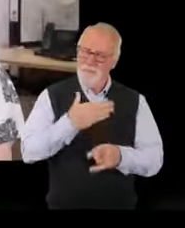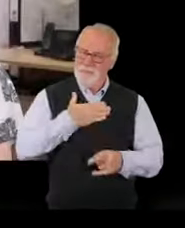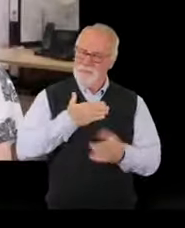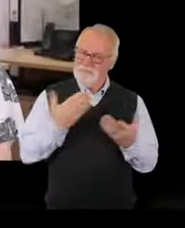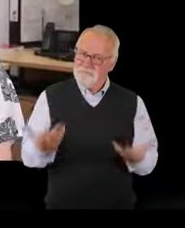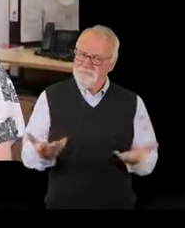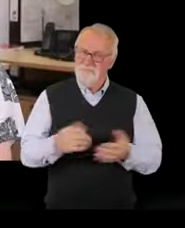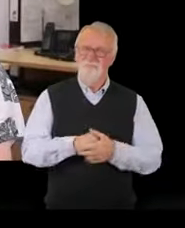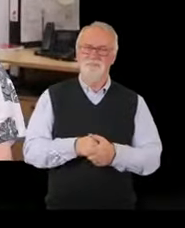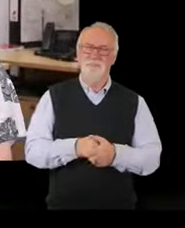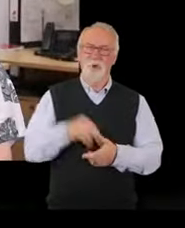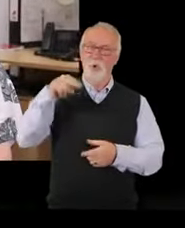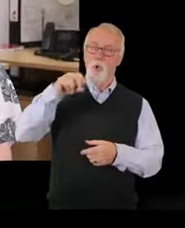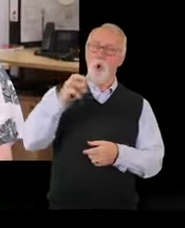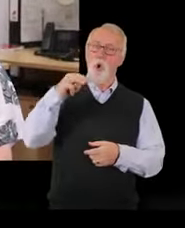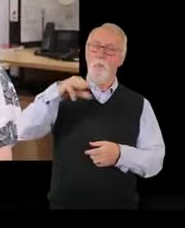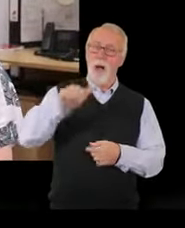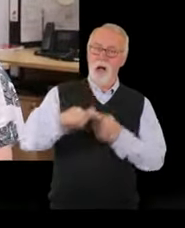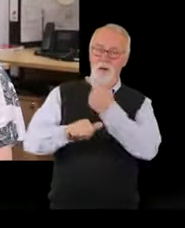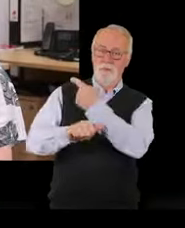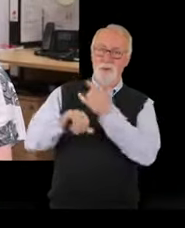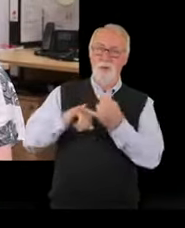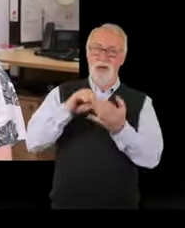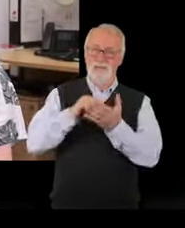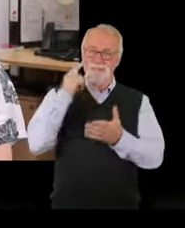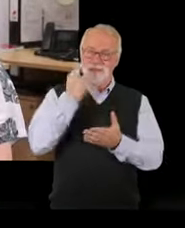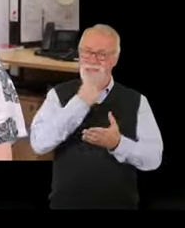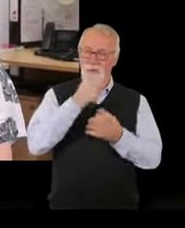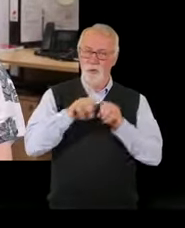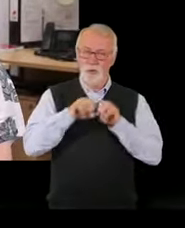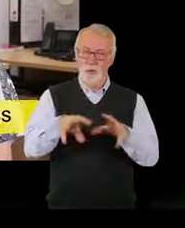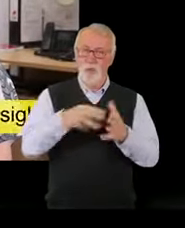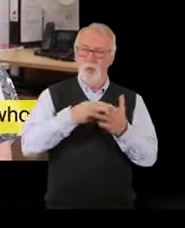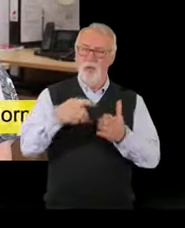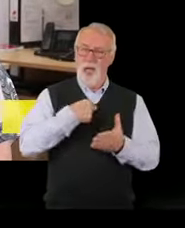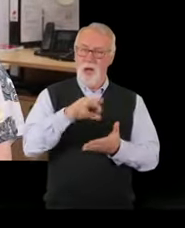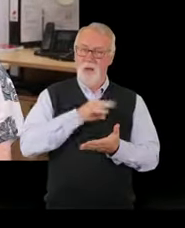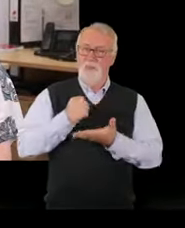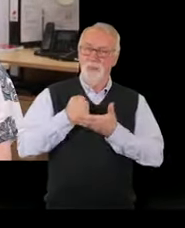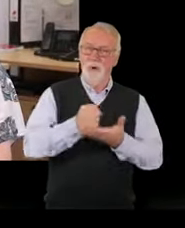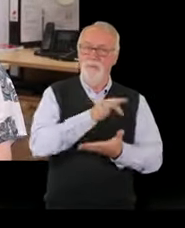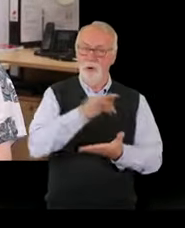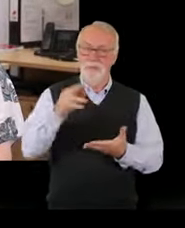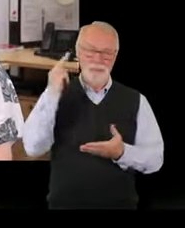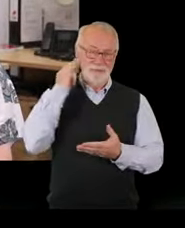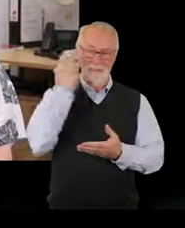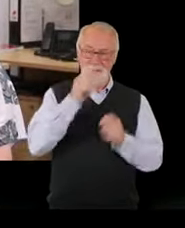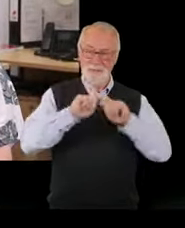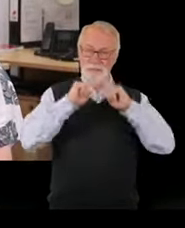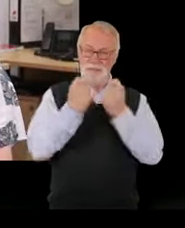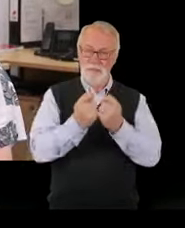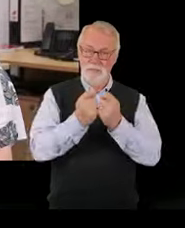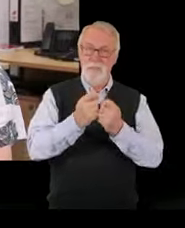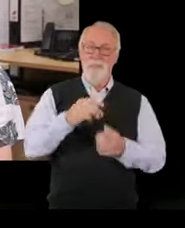When I got support then from the sensory support team it meant that I was able to do small